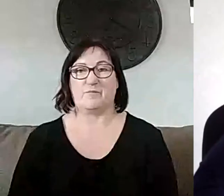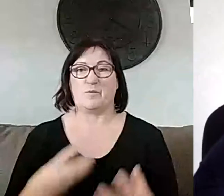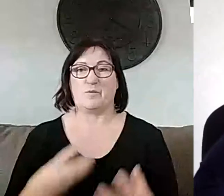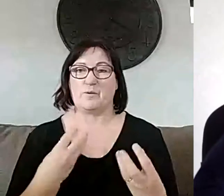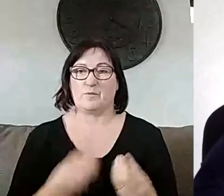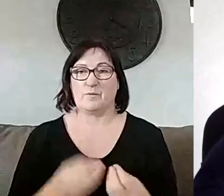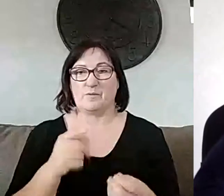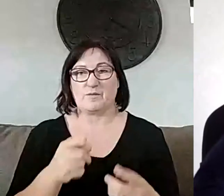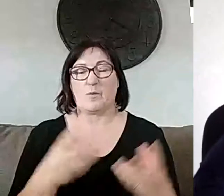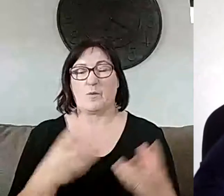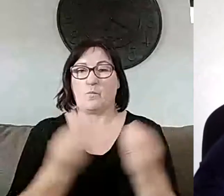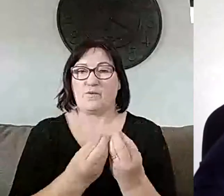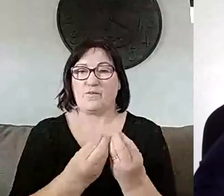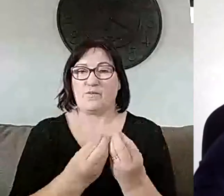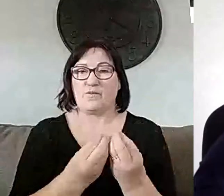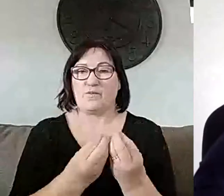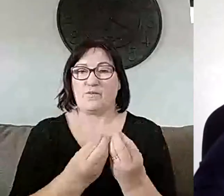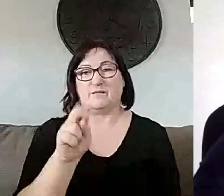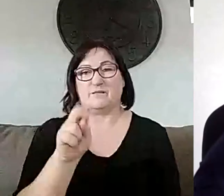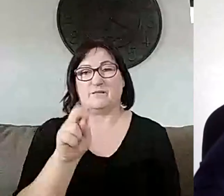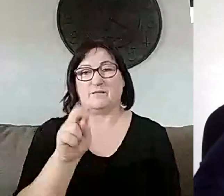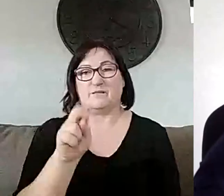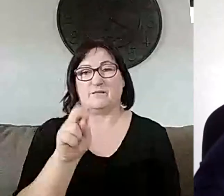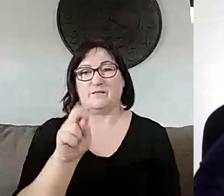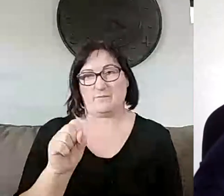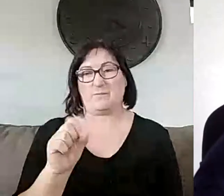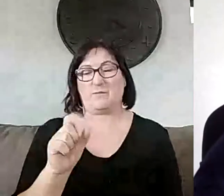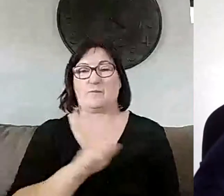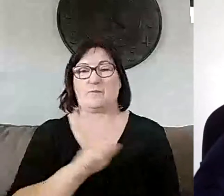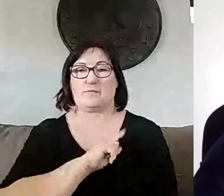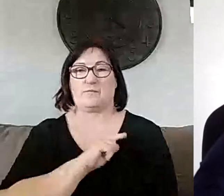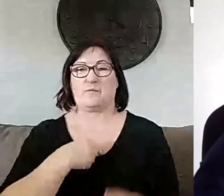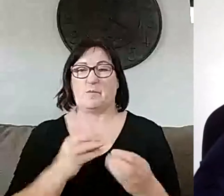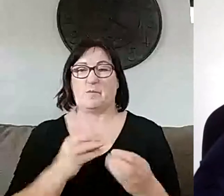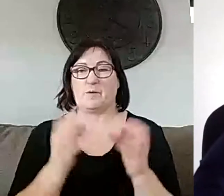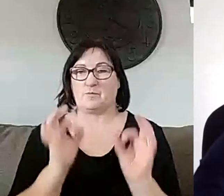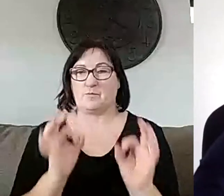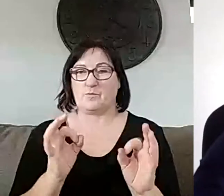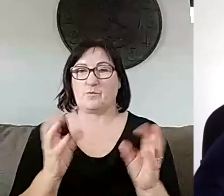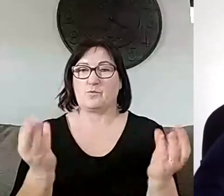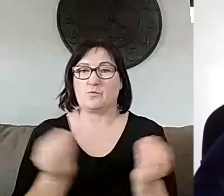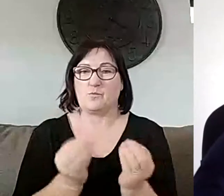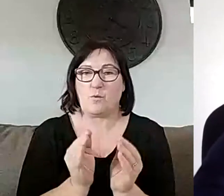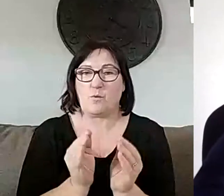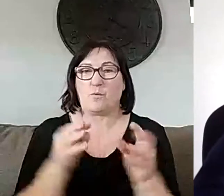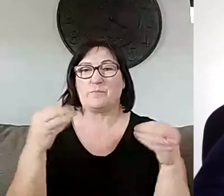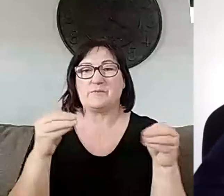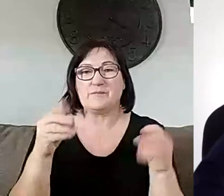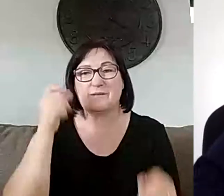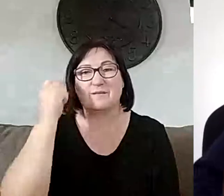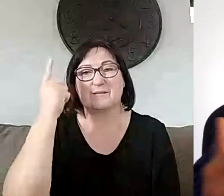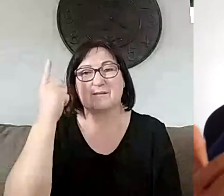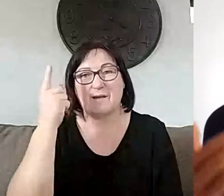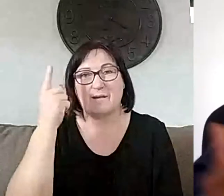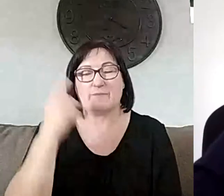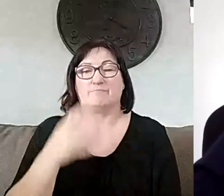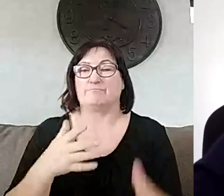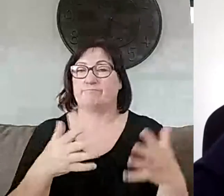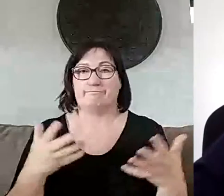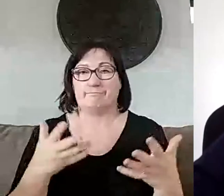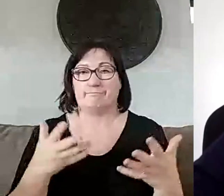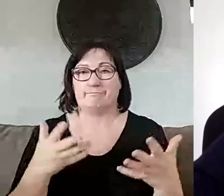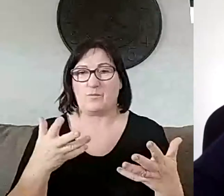Services, we want to ensure that small enterprises understand how it is that what they need to do